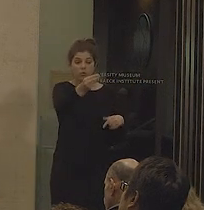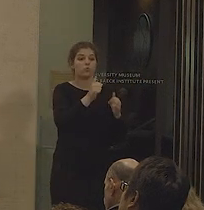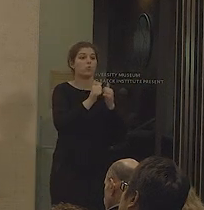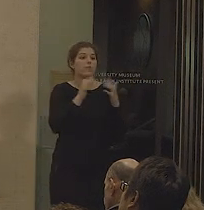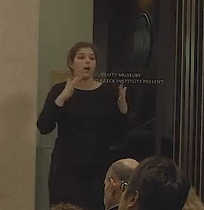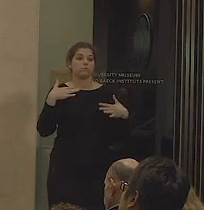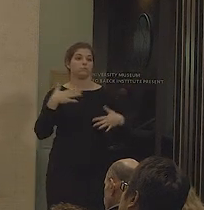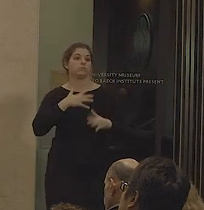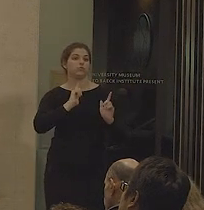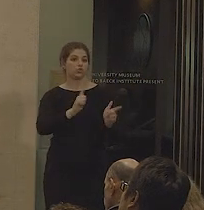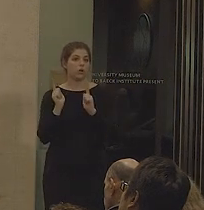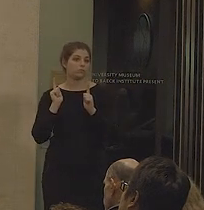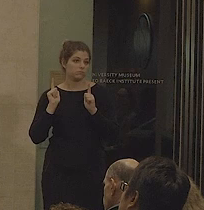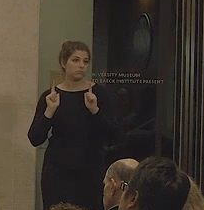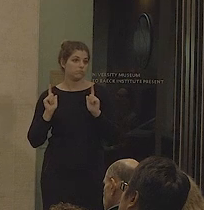without fear of being shot